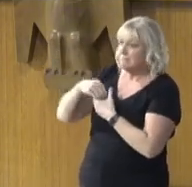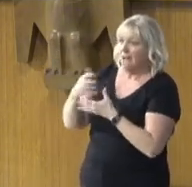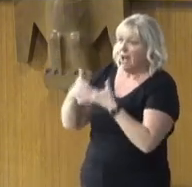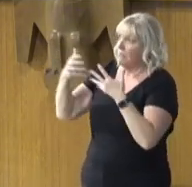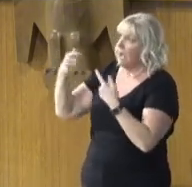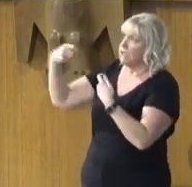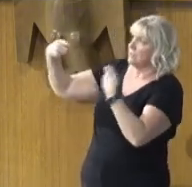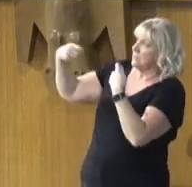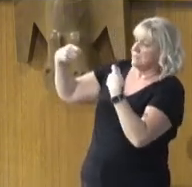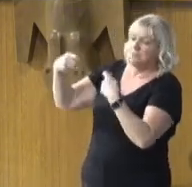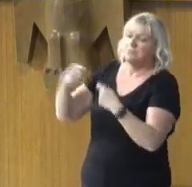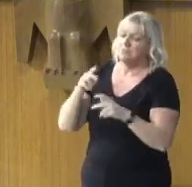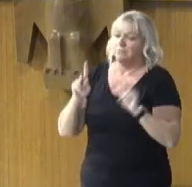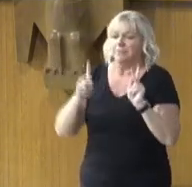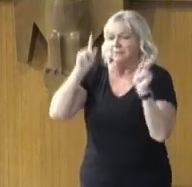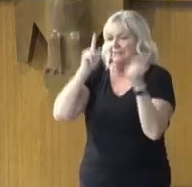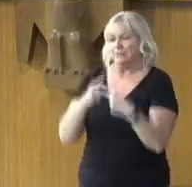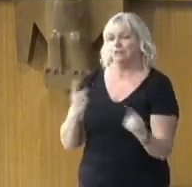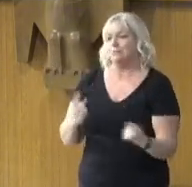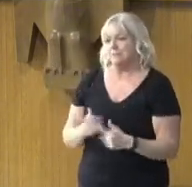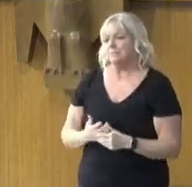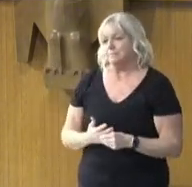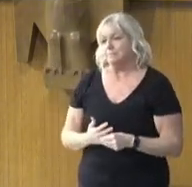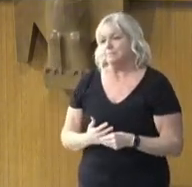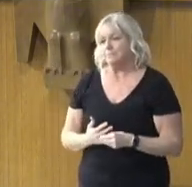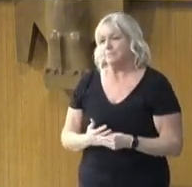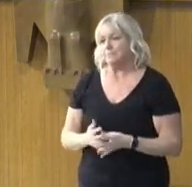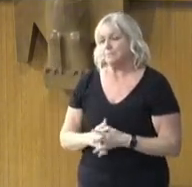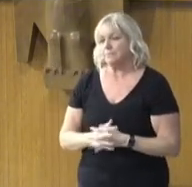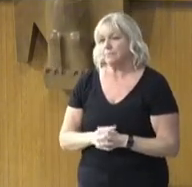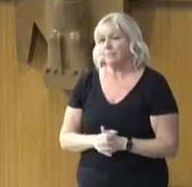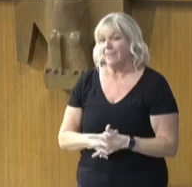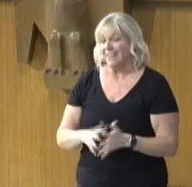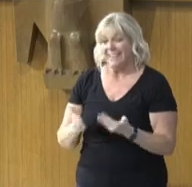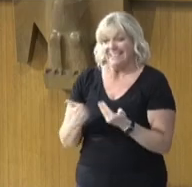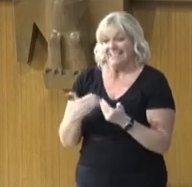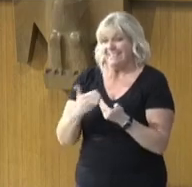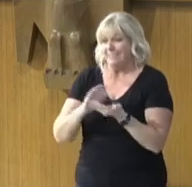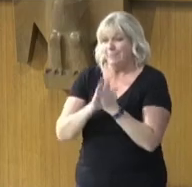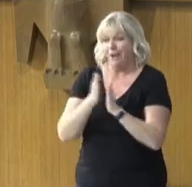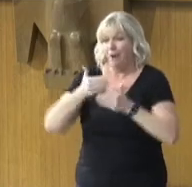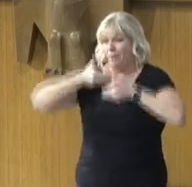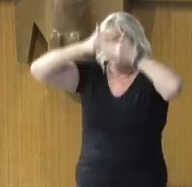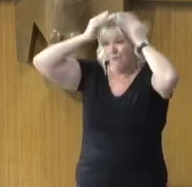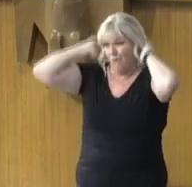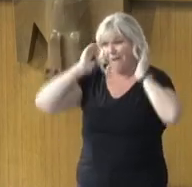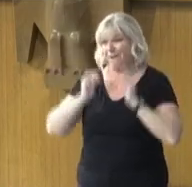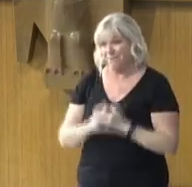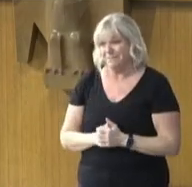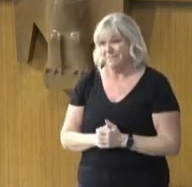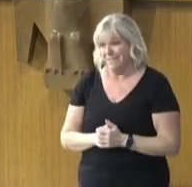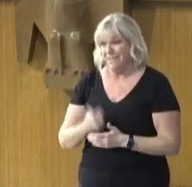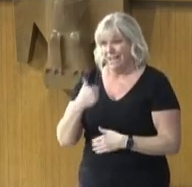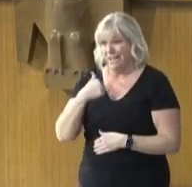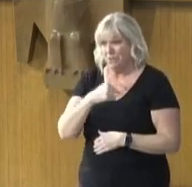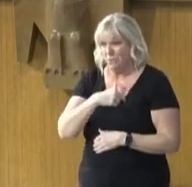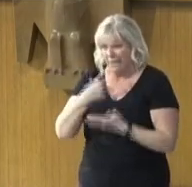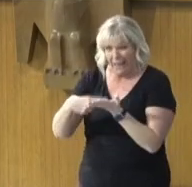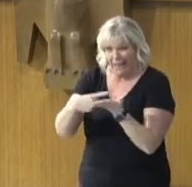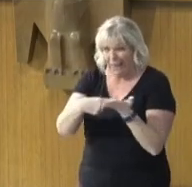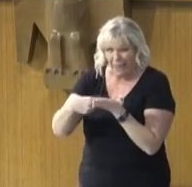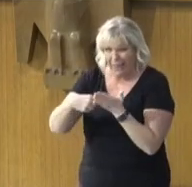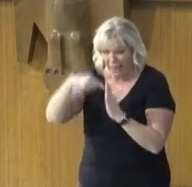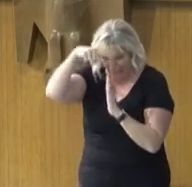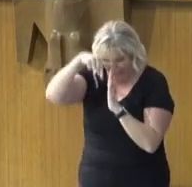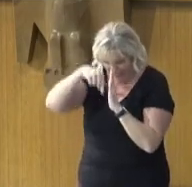politics should intervene. Now, it's easy to get overwhelmed with all of this because the further we delve into these issues, the more that we